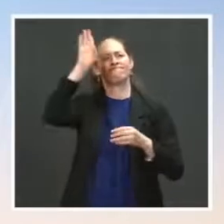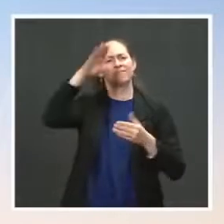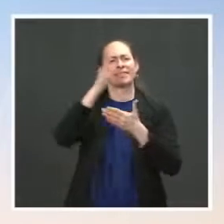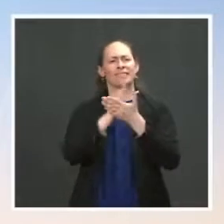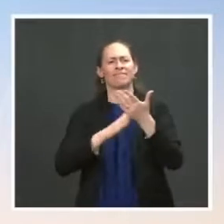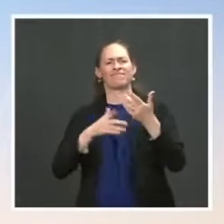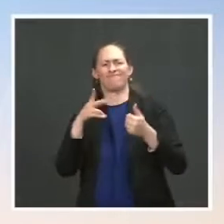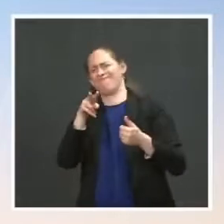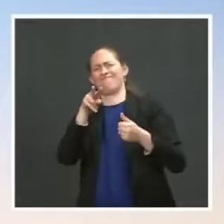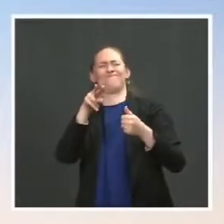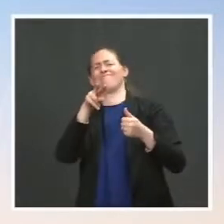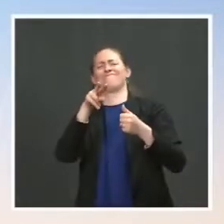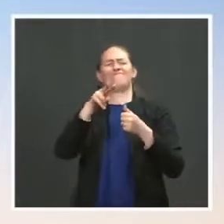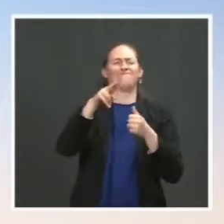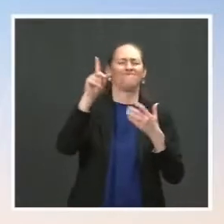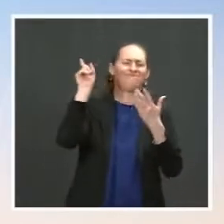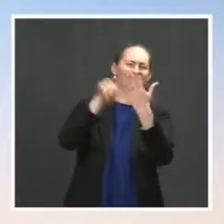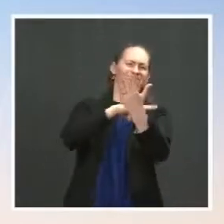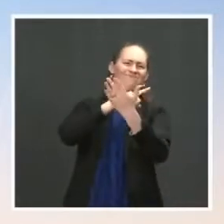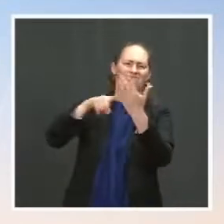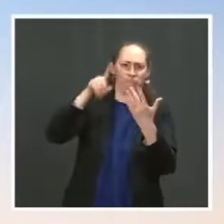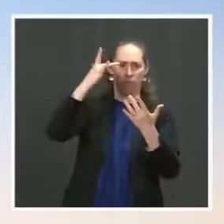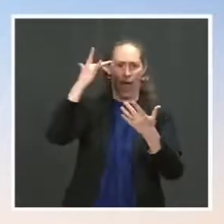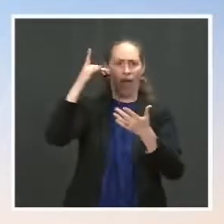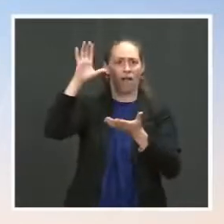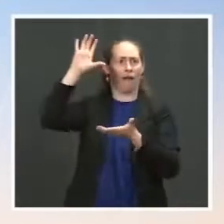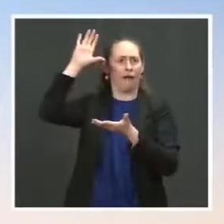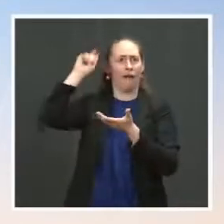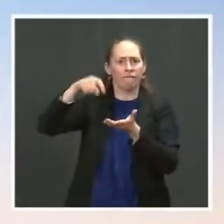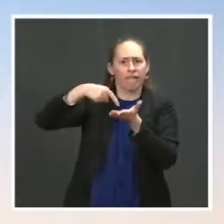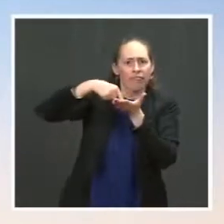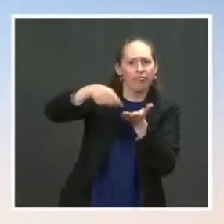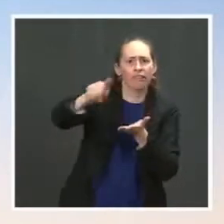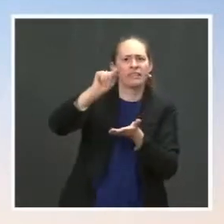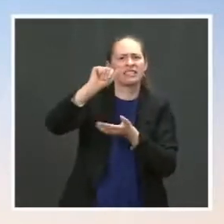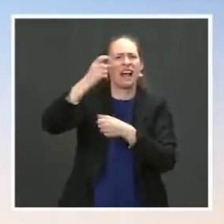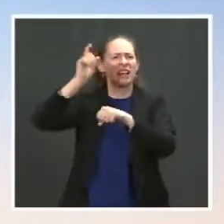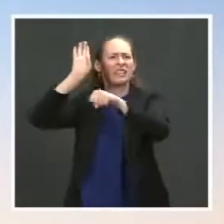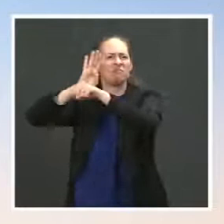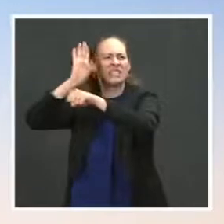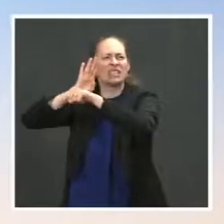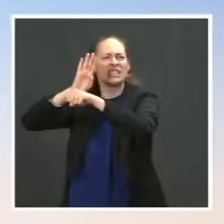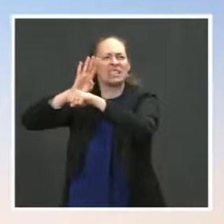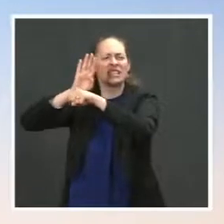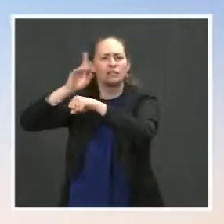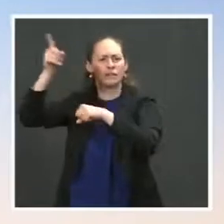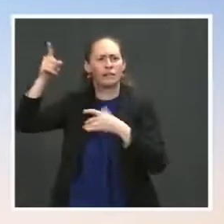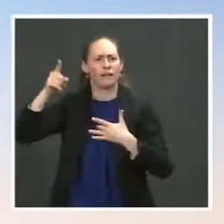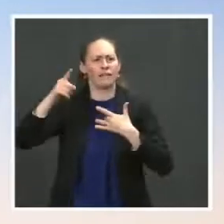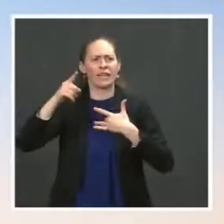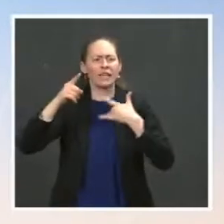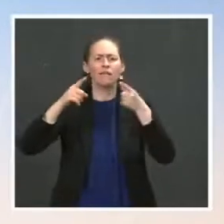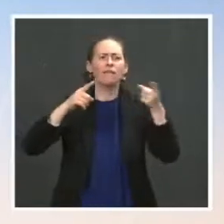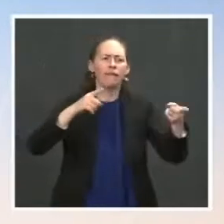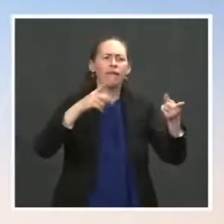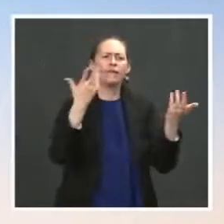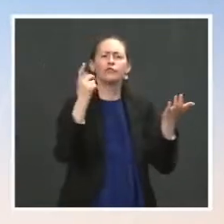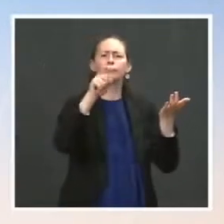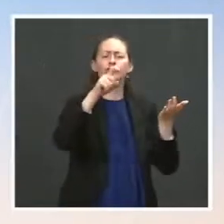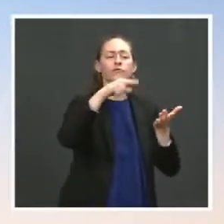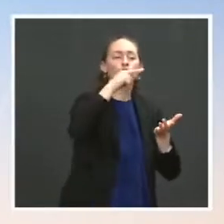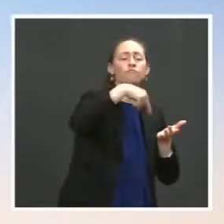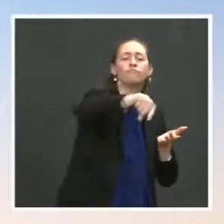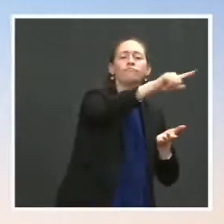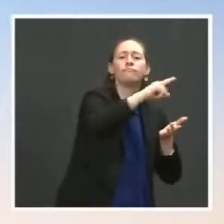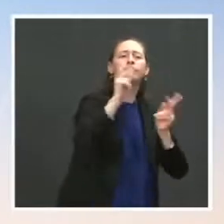hike. Some people have said that user fees should fund infrastructure. And I was curious, because user fees often cover the cost of maintenance